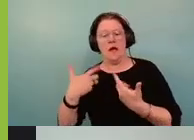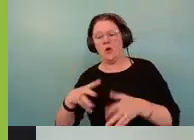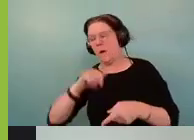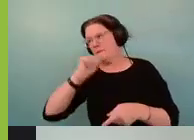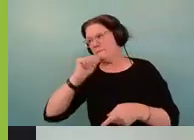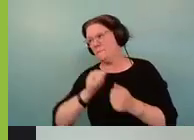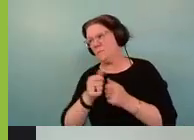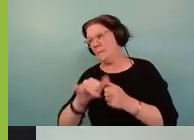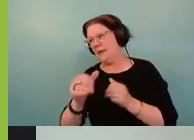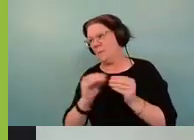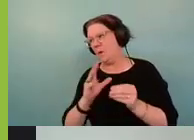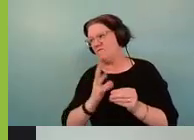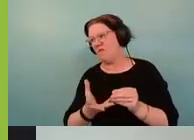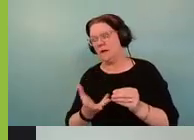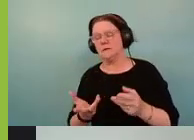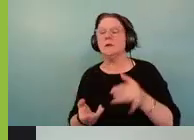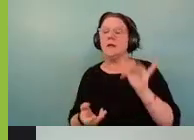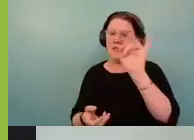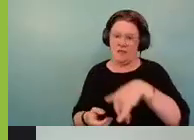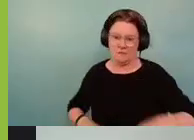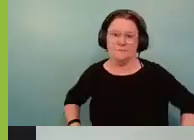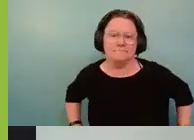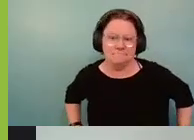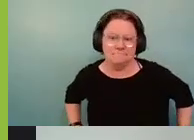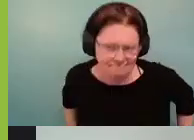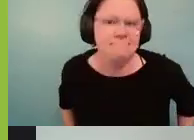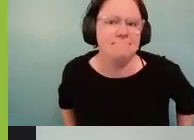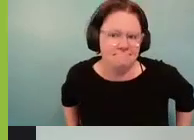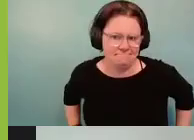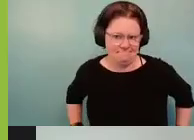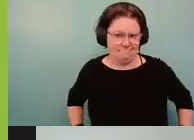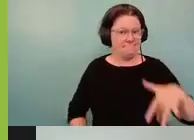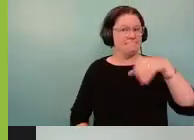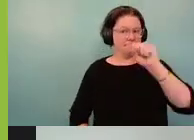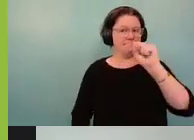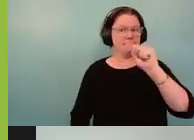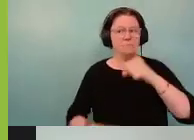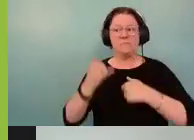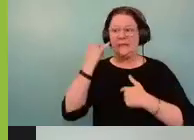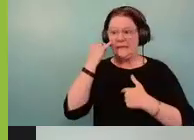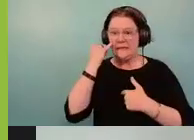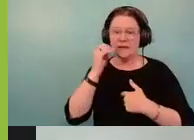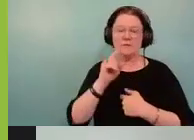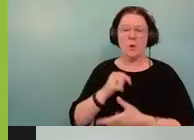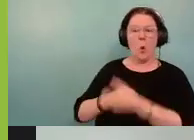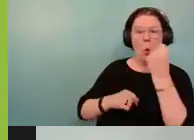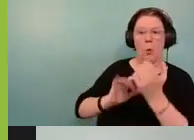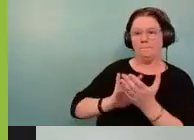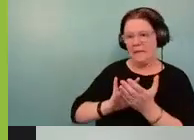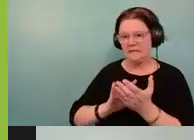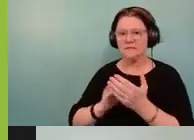with the person. Yeah, and that's much like I had referenced earlier when somebody doesn't give meds or gives too